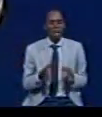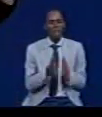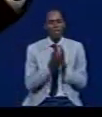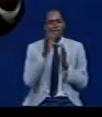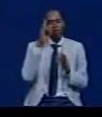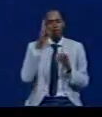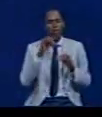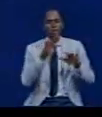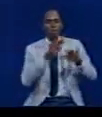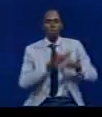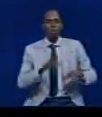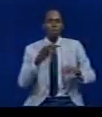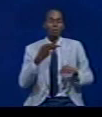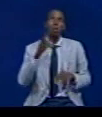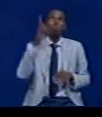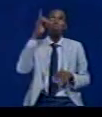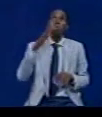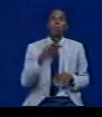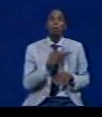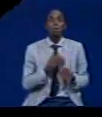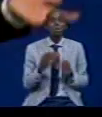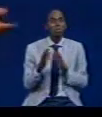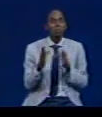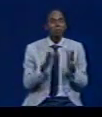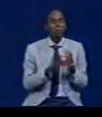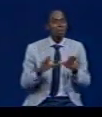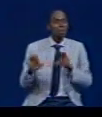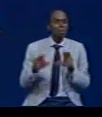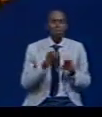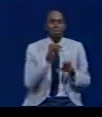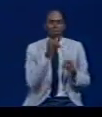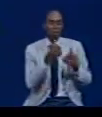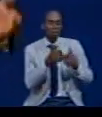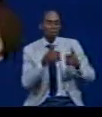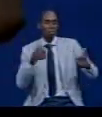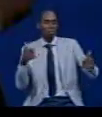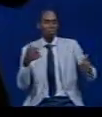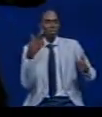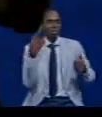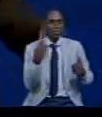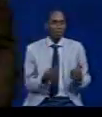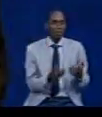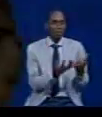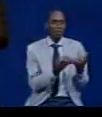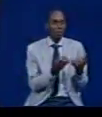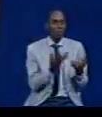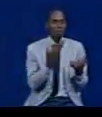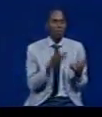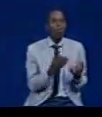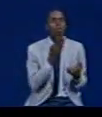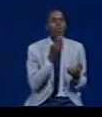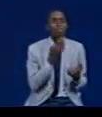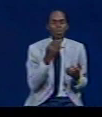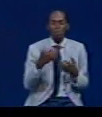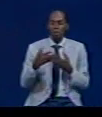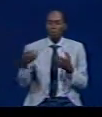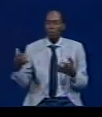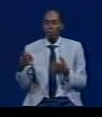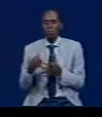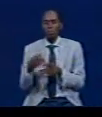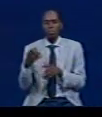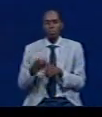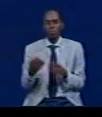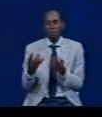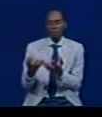And Jesus did not make any difference. The Samaritan and the Jewish lepers, he cleansed all of them. But it's the Samaritan